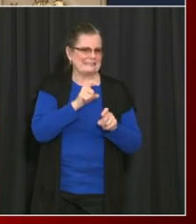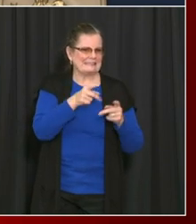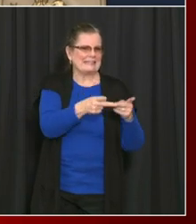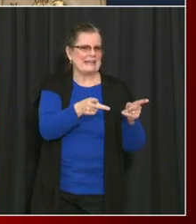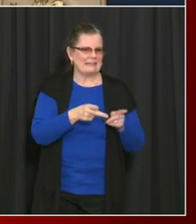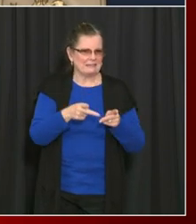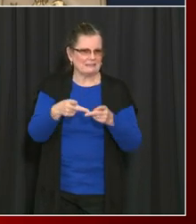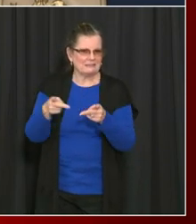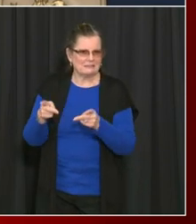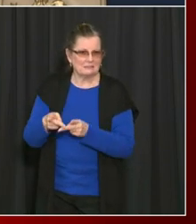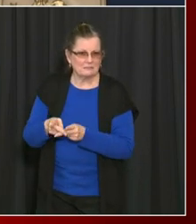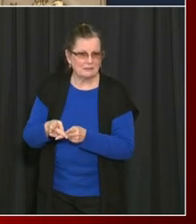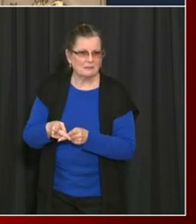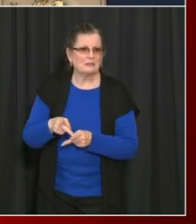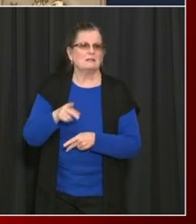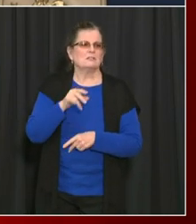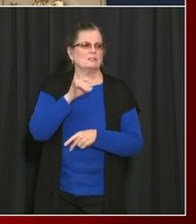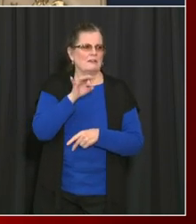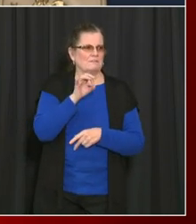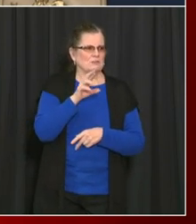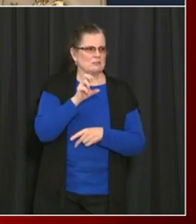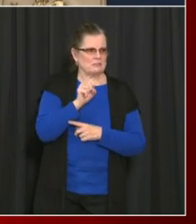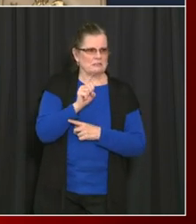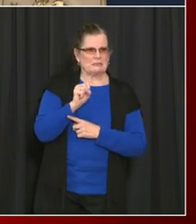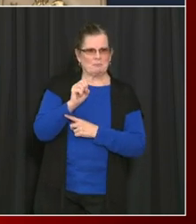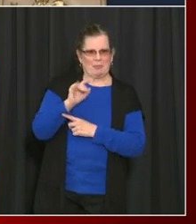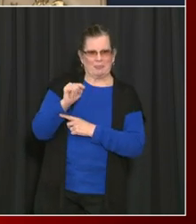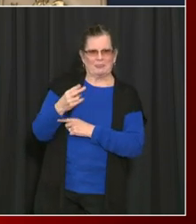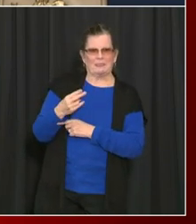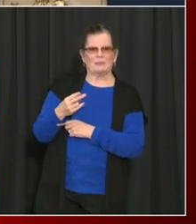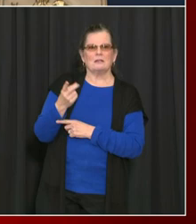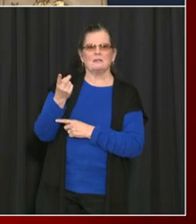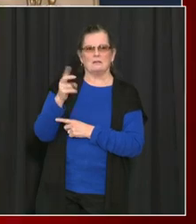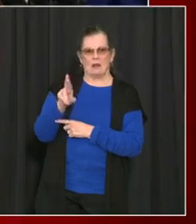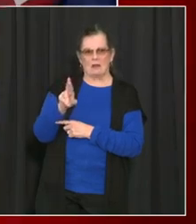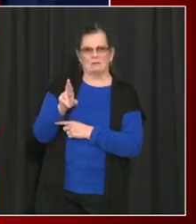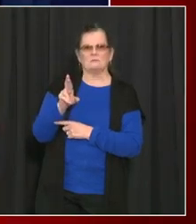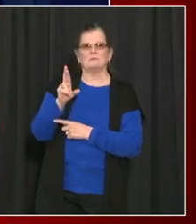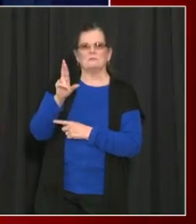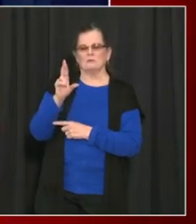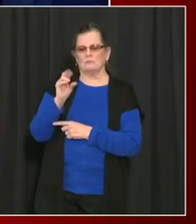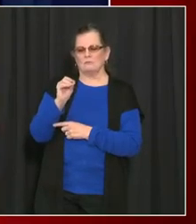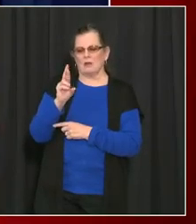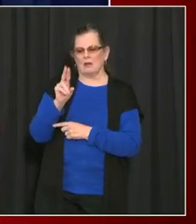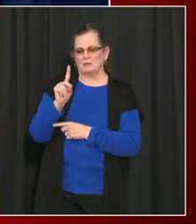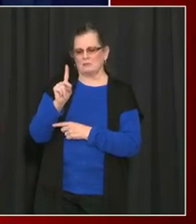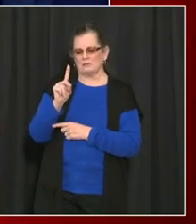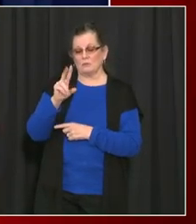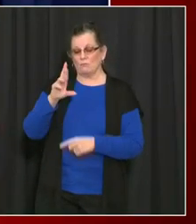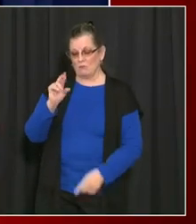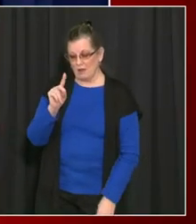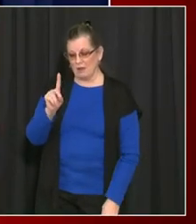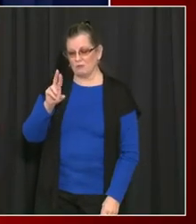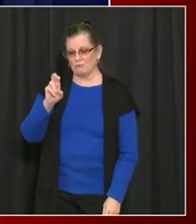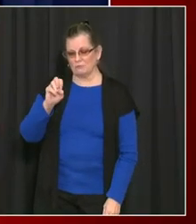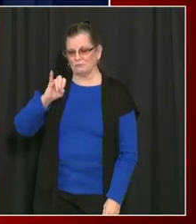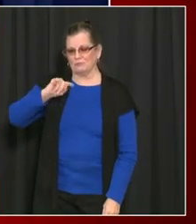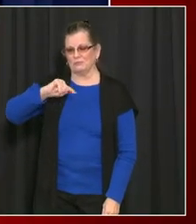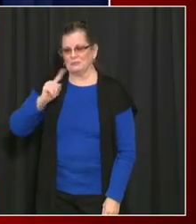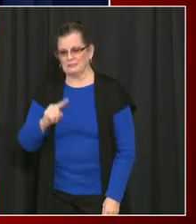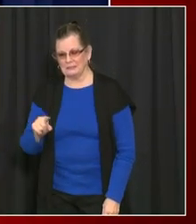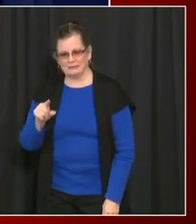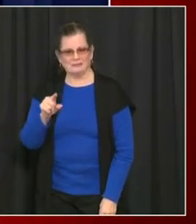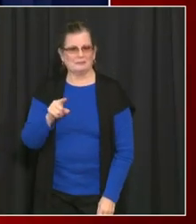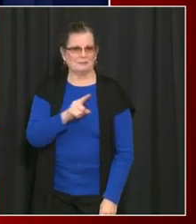Chris Geltard, along with Dr. Nesbitt. Are there any questions? Yes, ma'am. Before